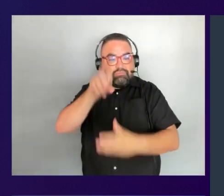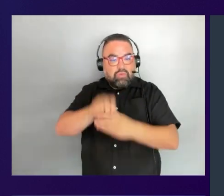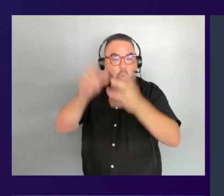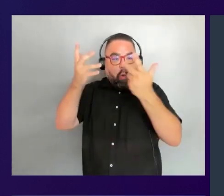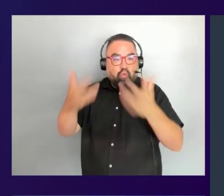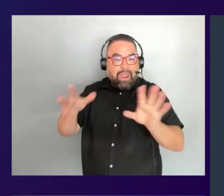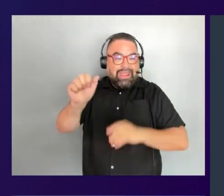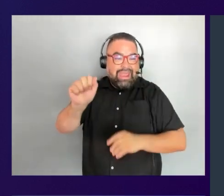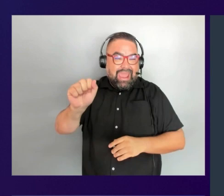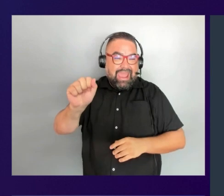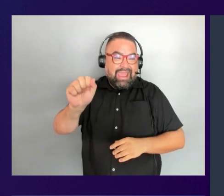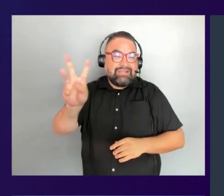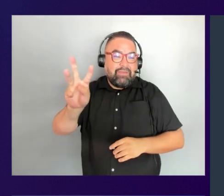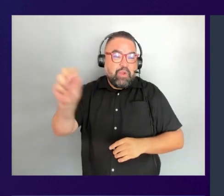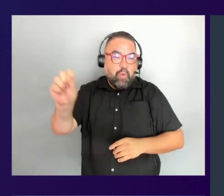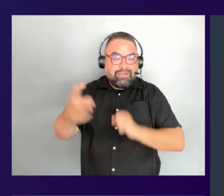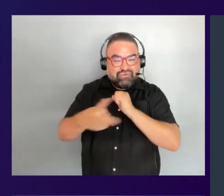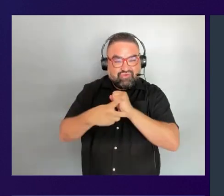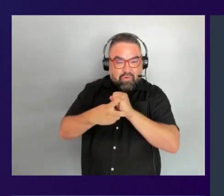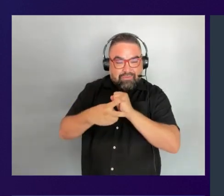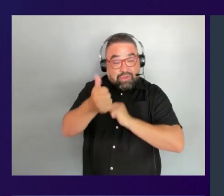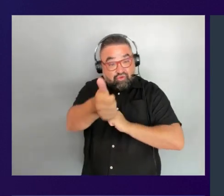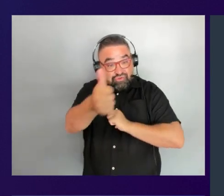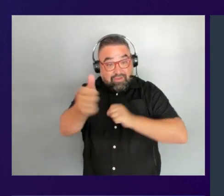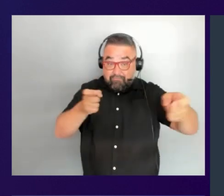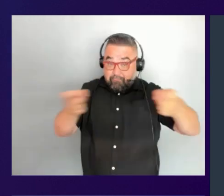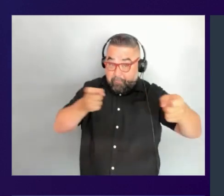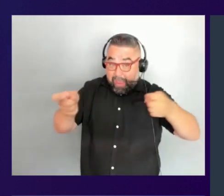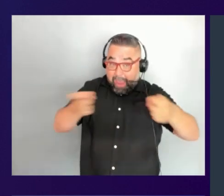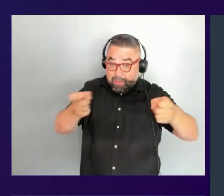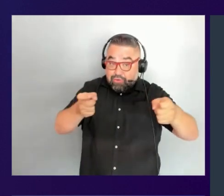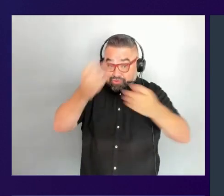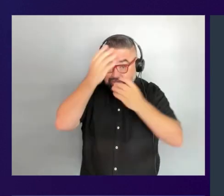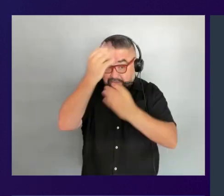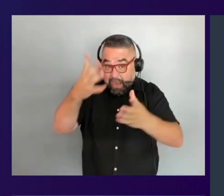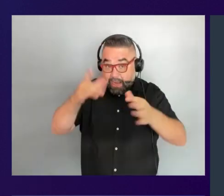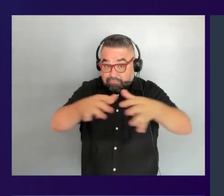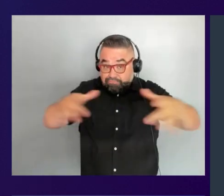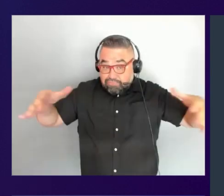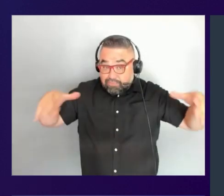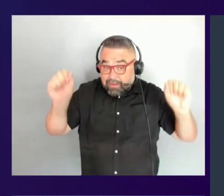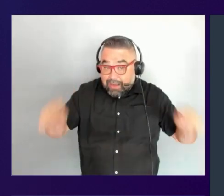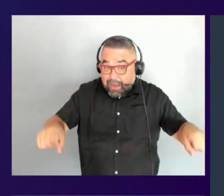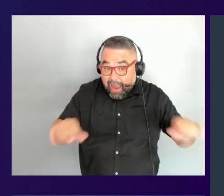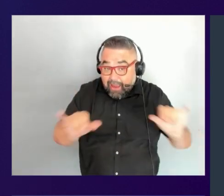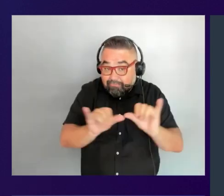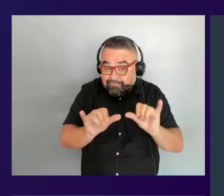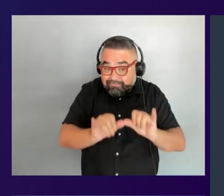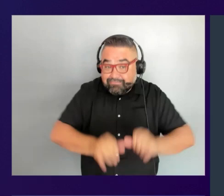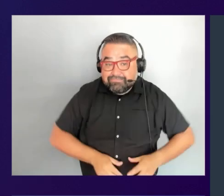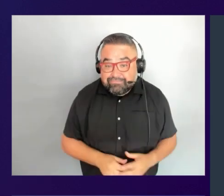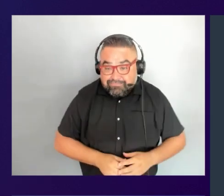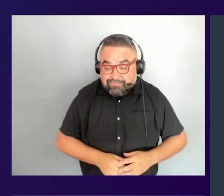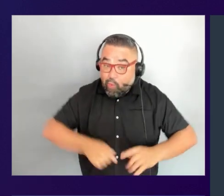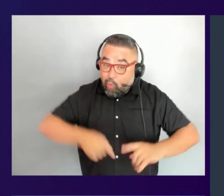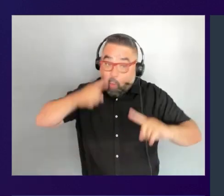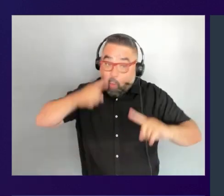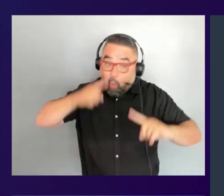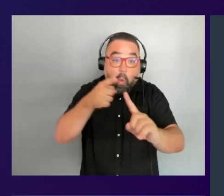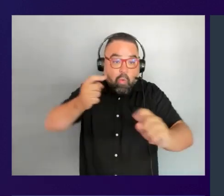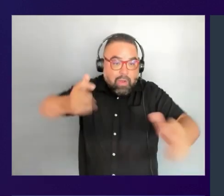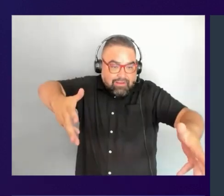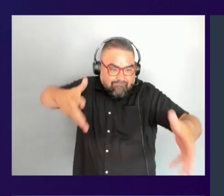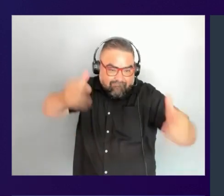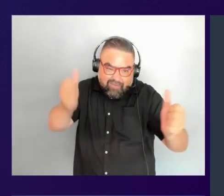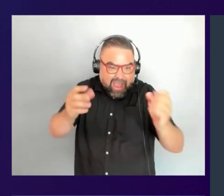that you can optimally manage your data at scale. But the real goal here is to deliver faster time to insights and